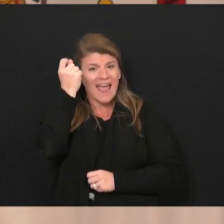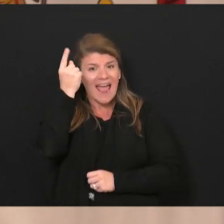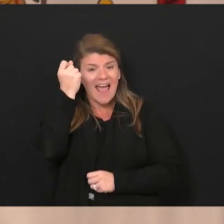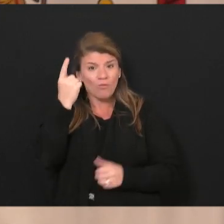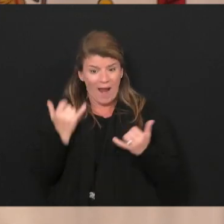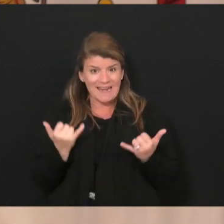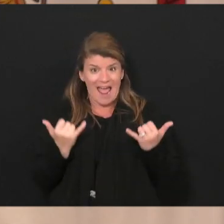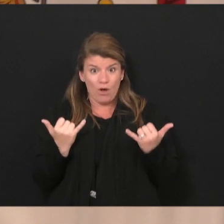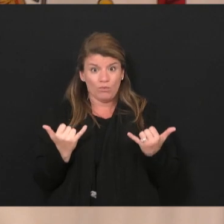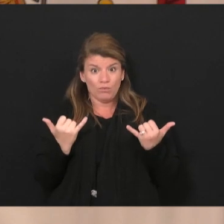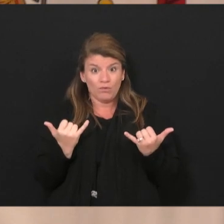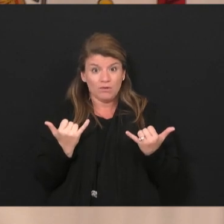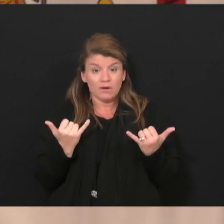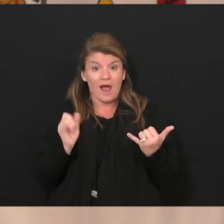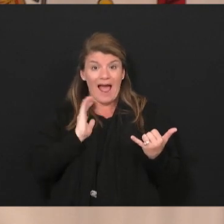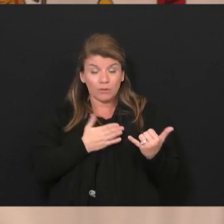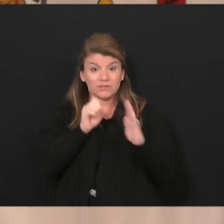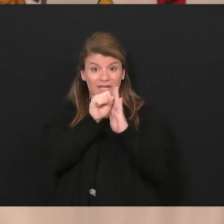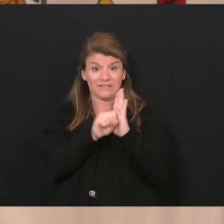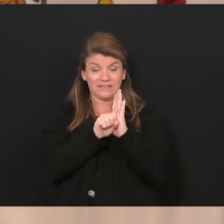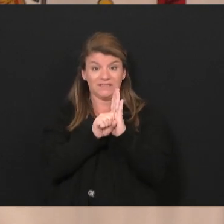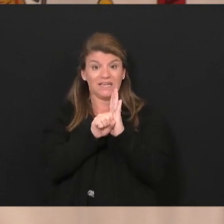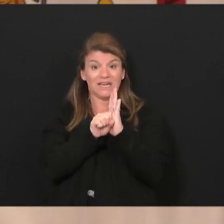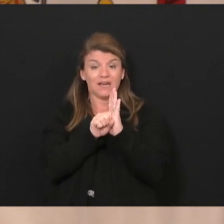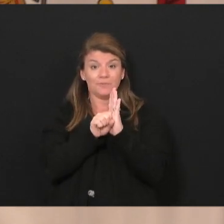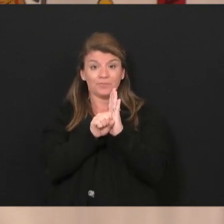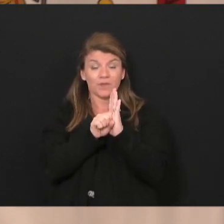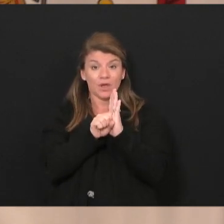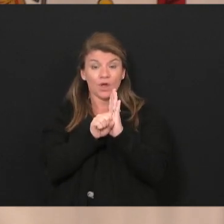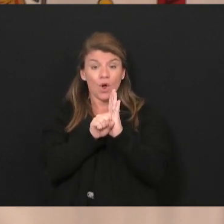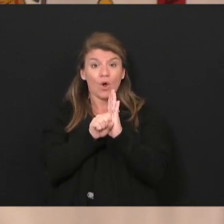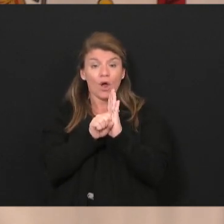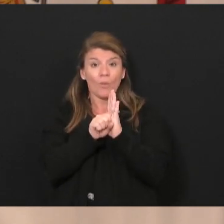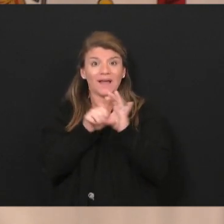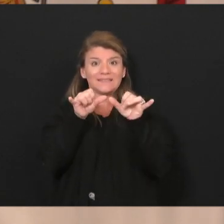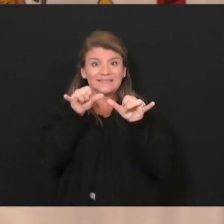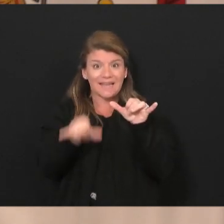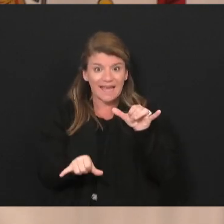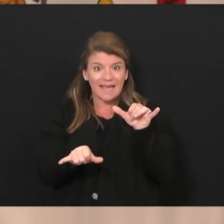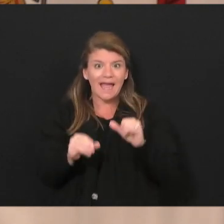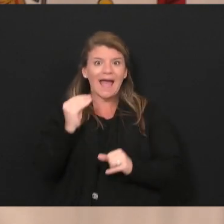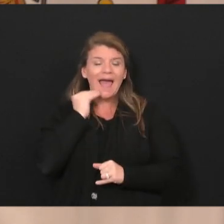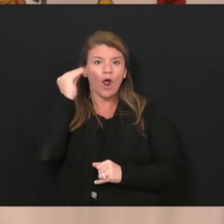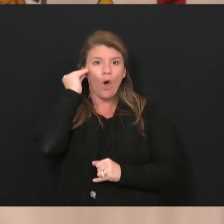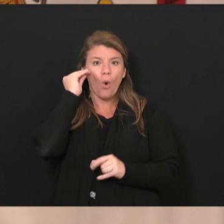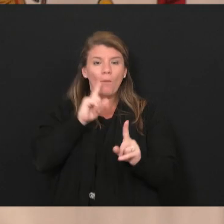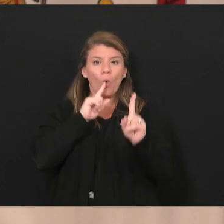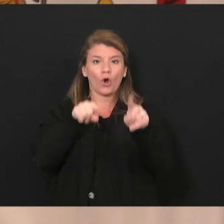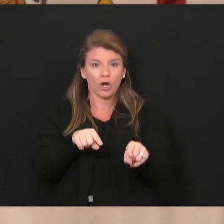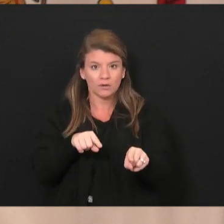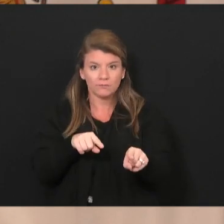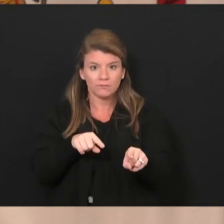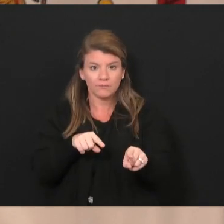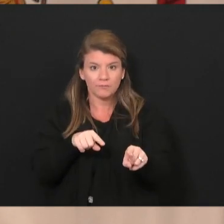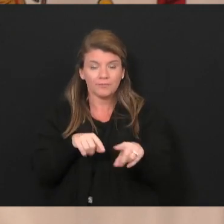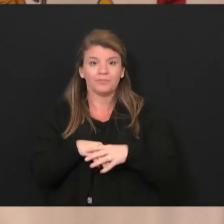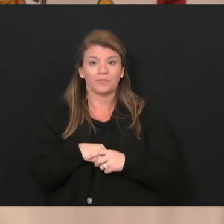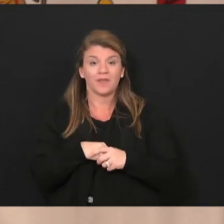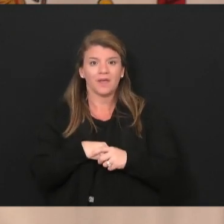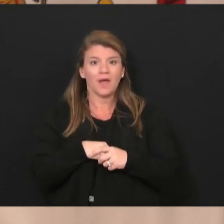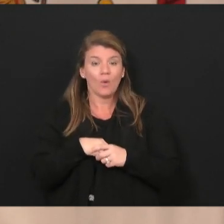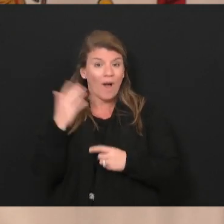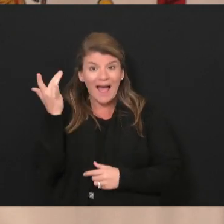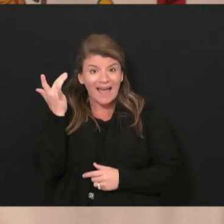the standpoint of our state, we have a stay-at-home order. And from the standpoint of we